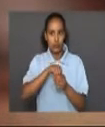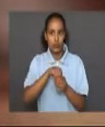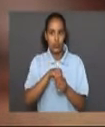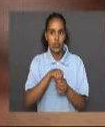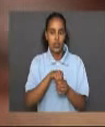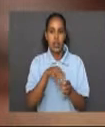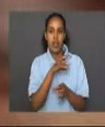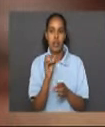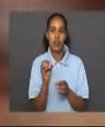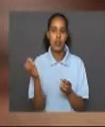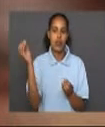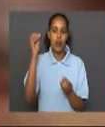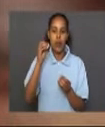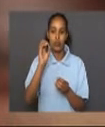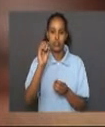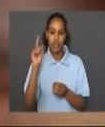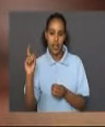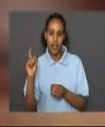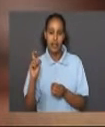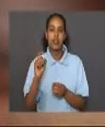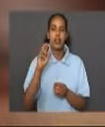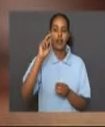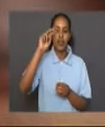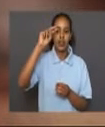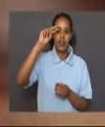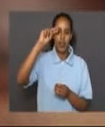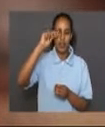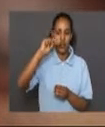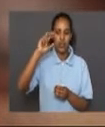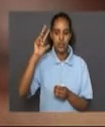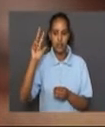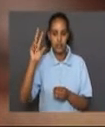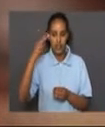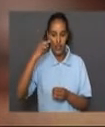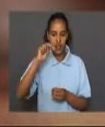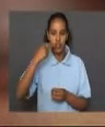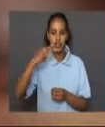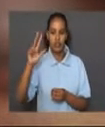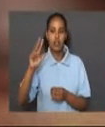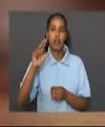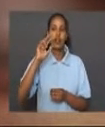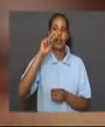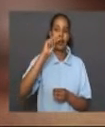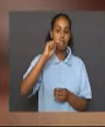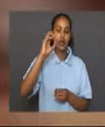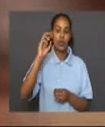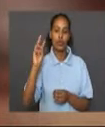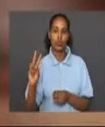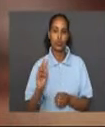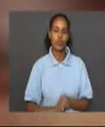mixture and to oxidize the nitric oxide to nitrogen dioxide.